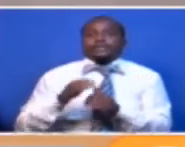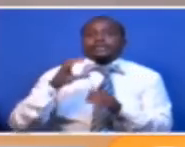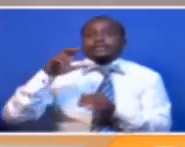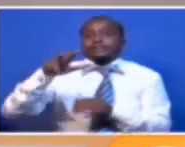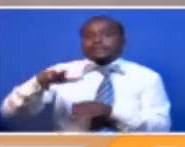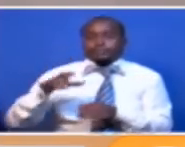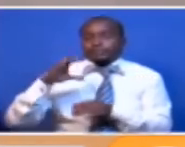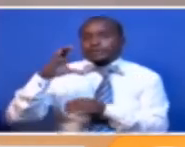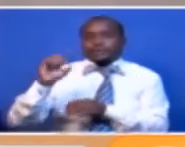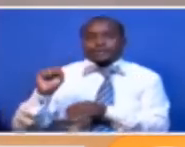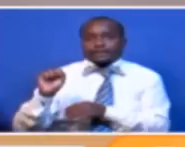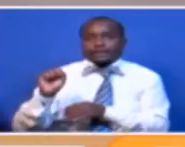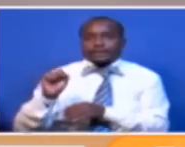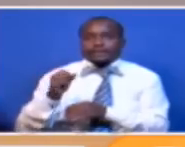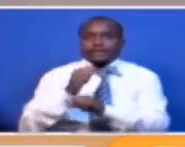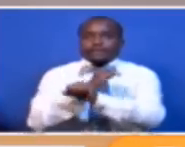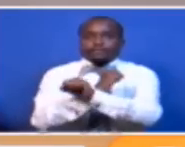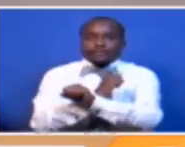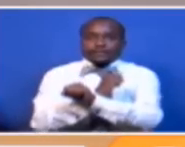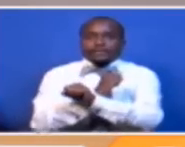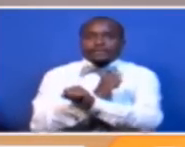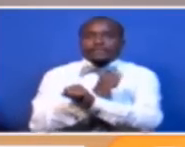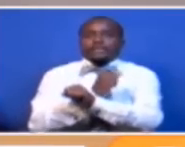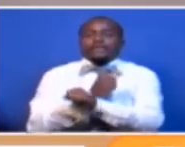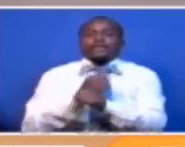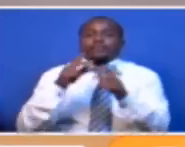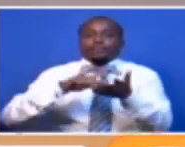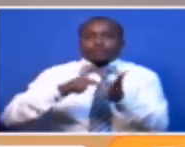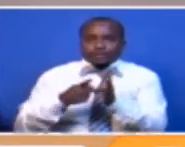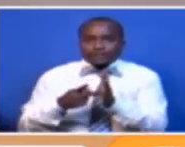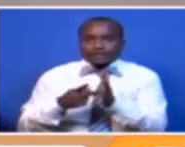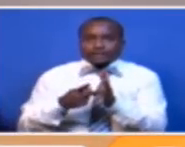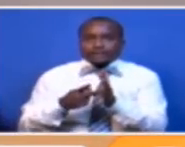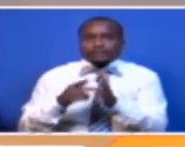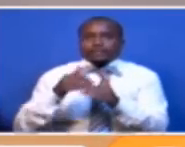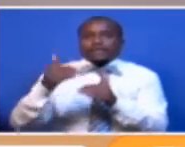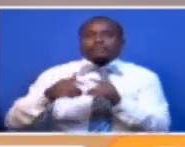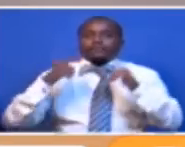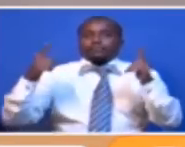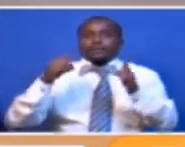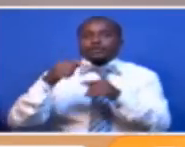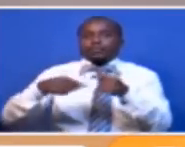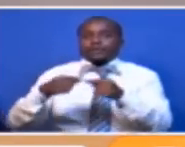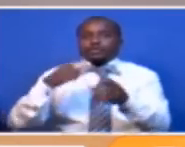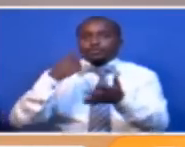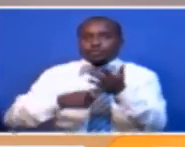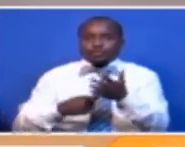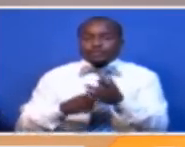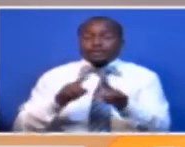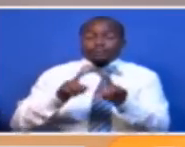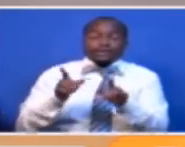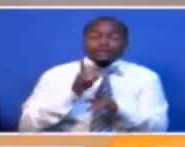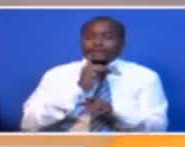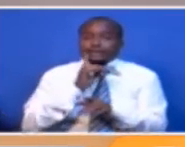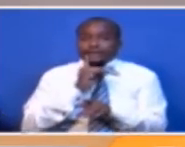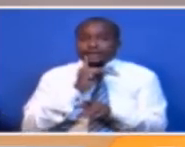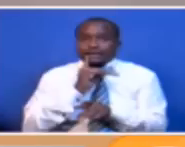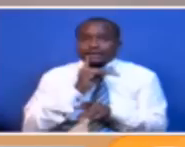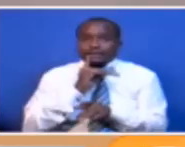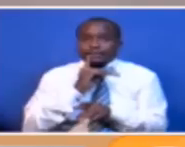James Macharia also defended the viability of the project despite huge operational costs. Macharia meanwhile said that the